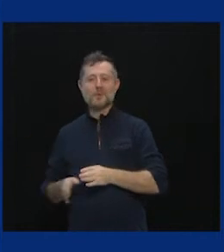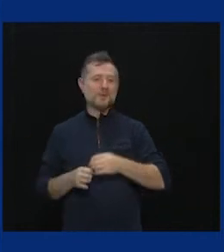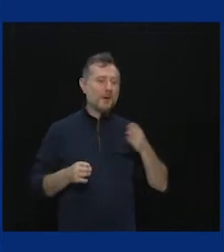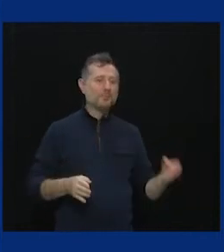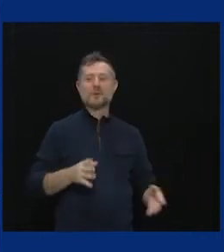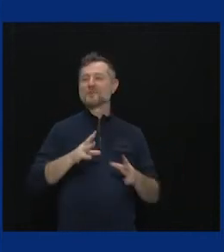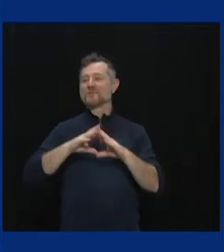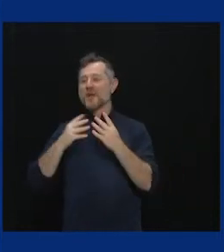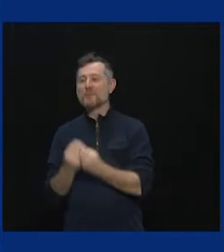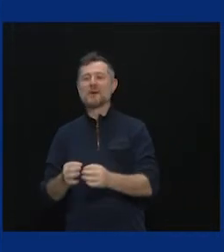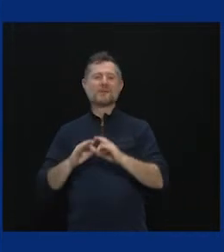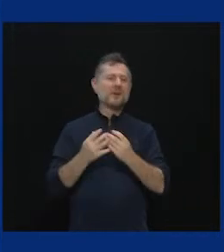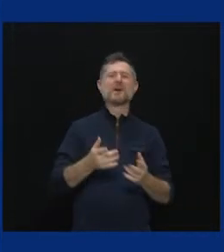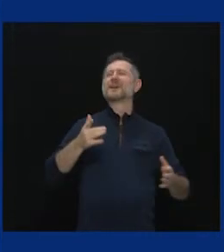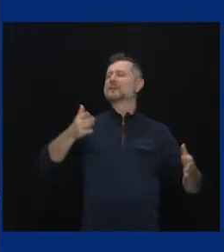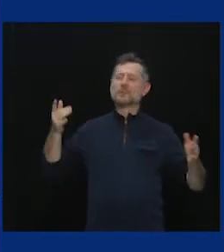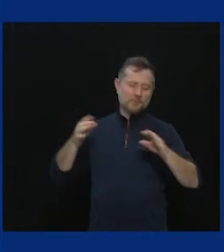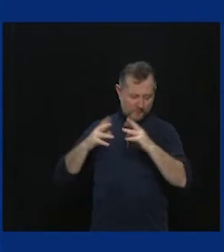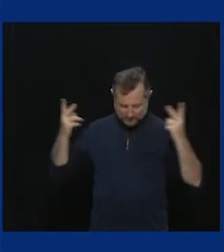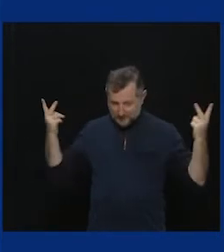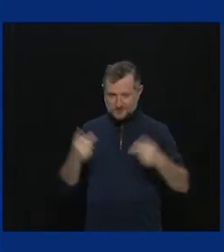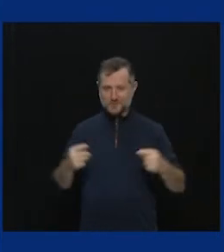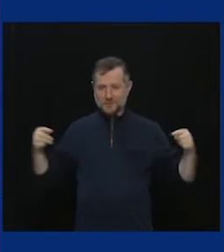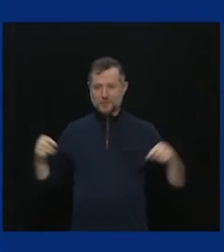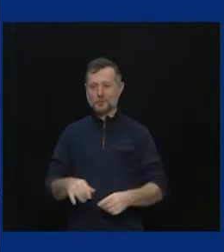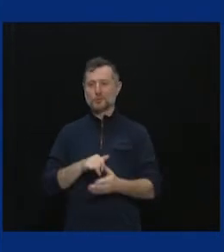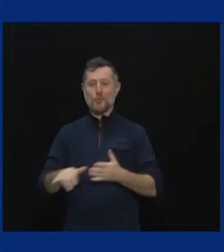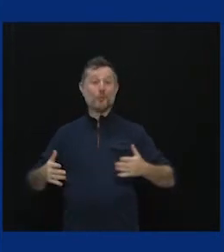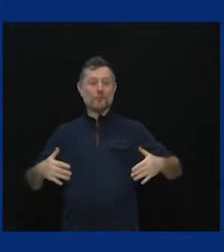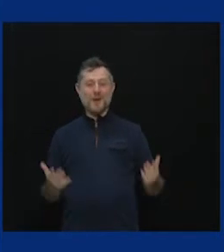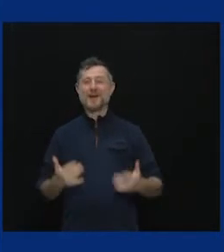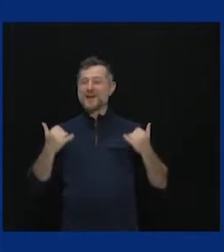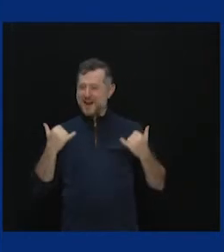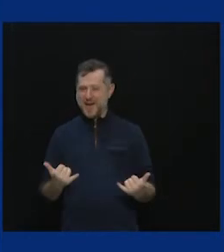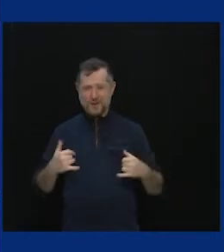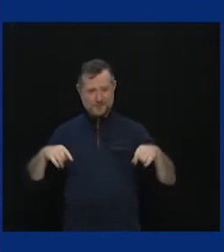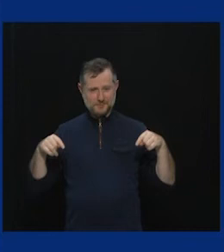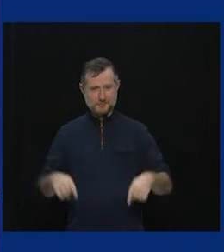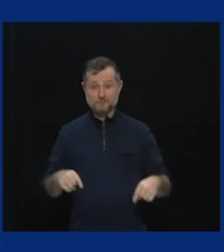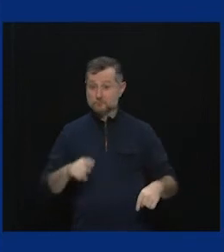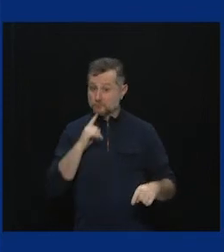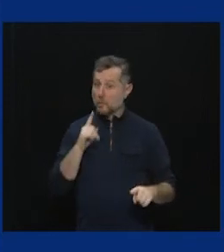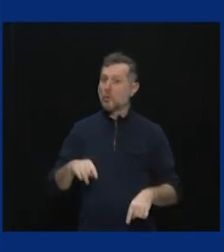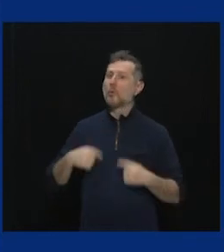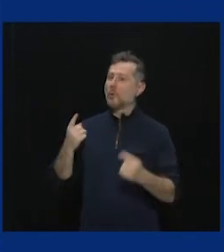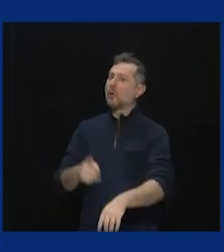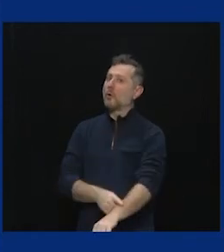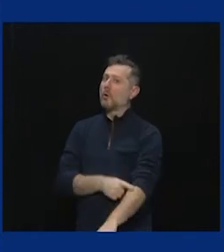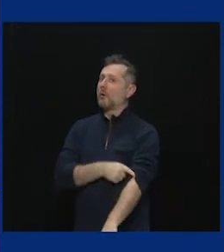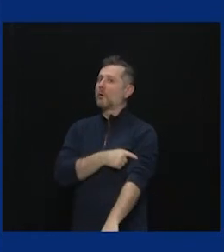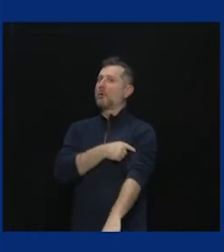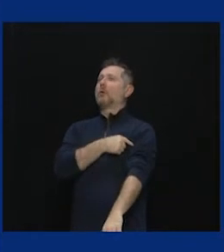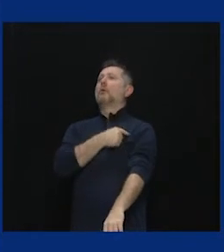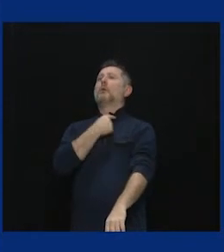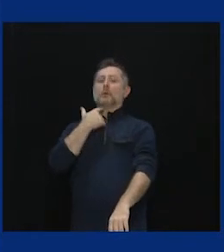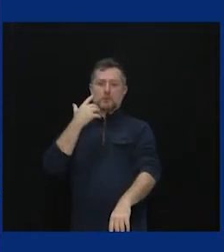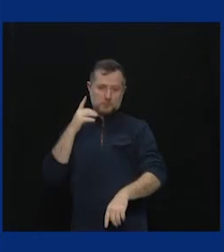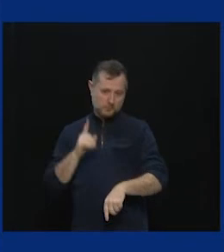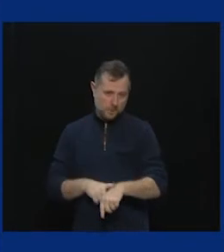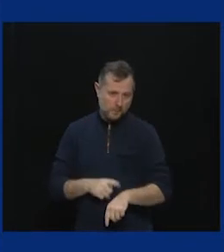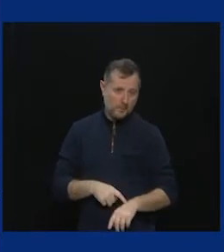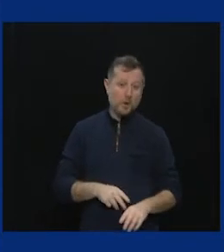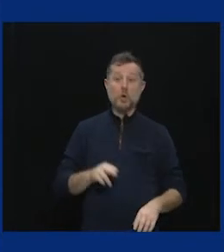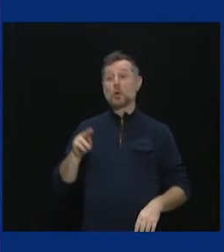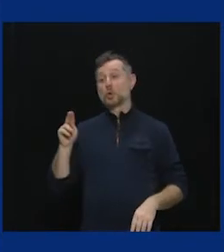great is now, and it's been a long time, we can say united as a city and a